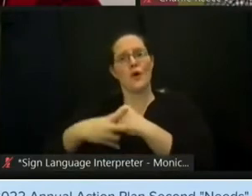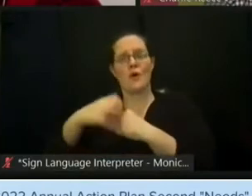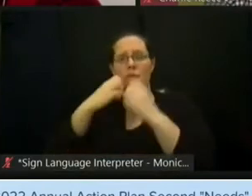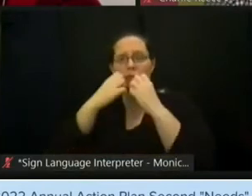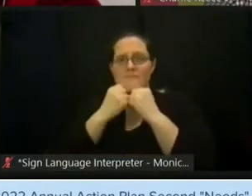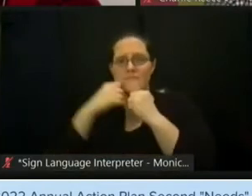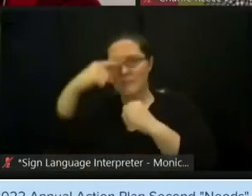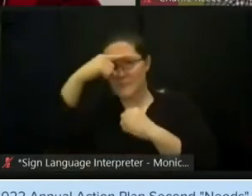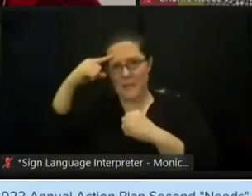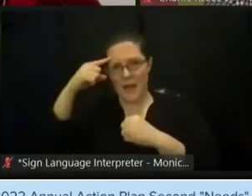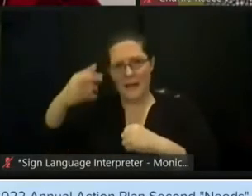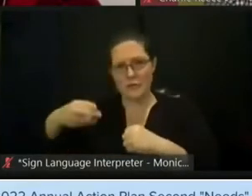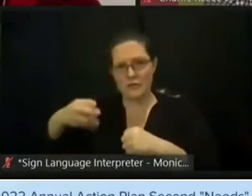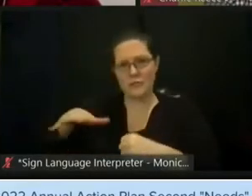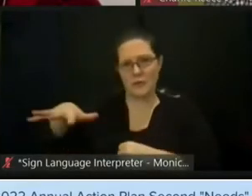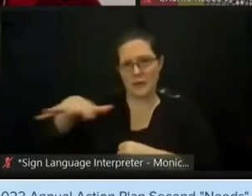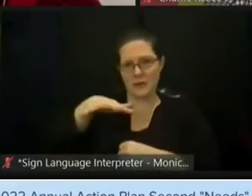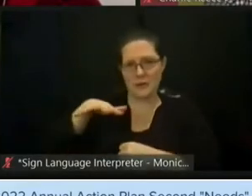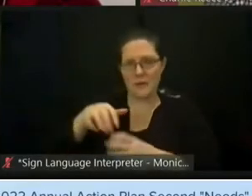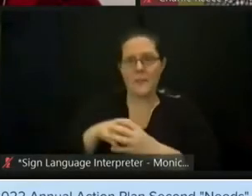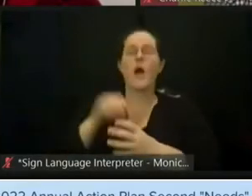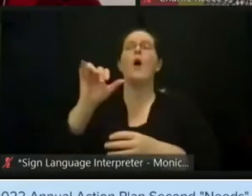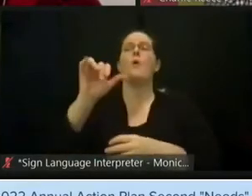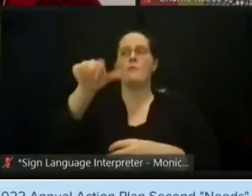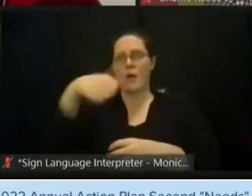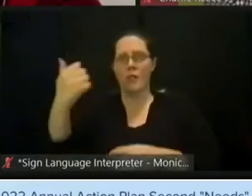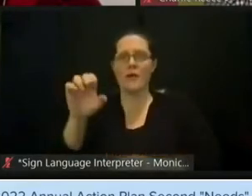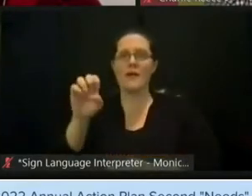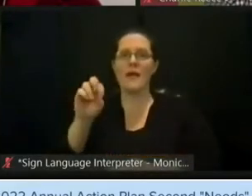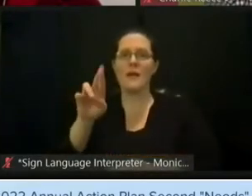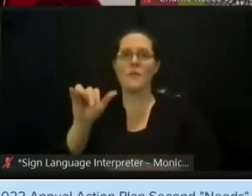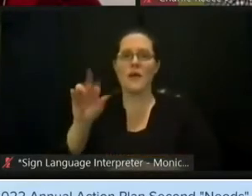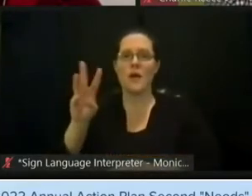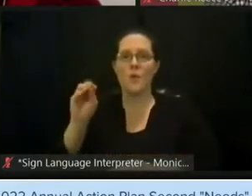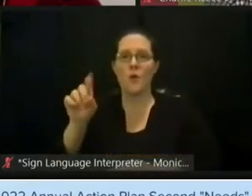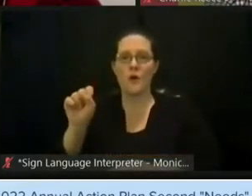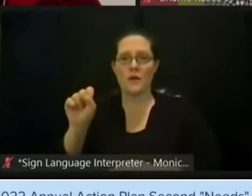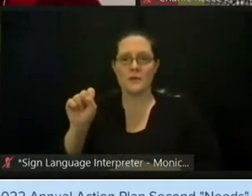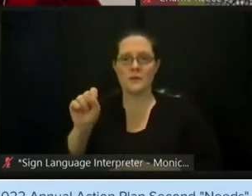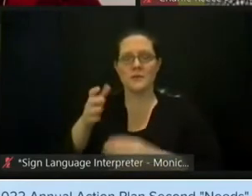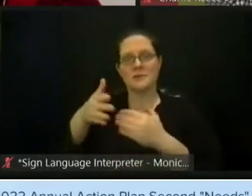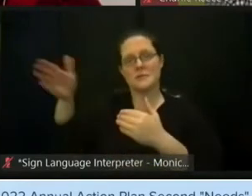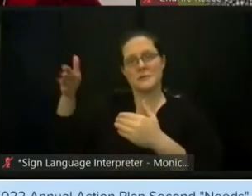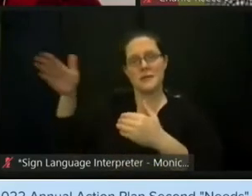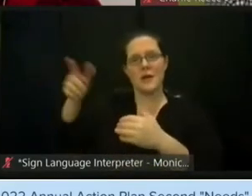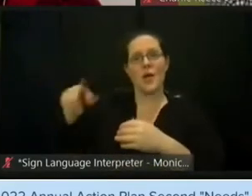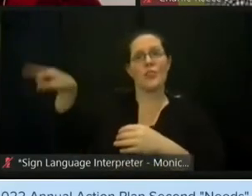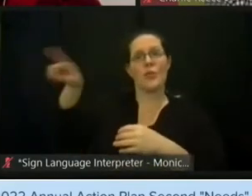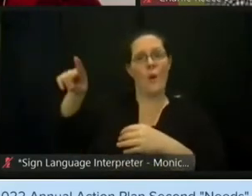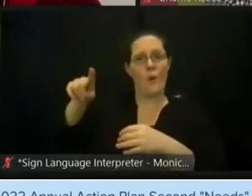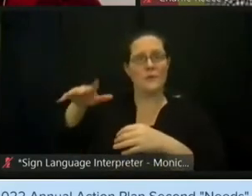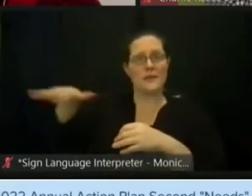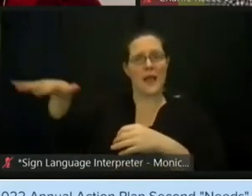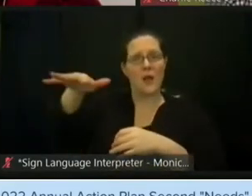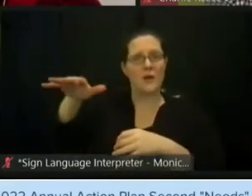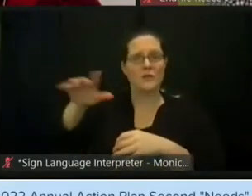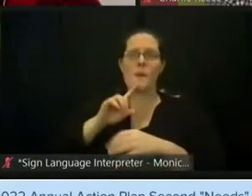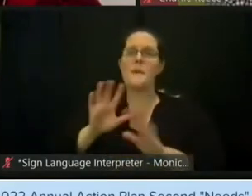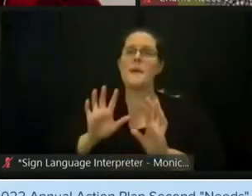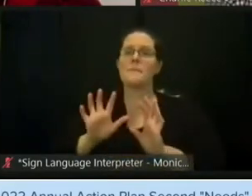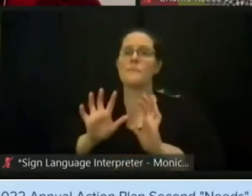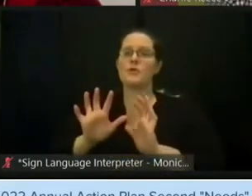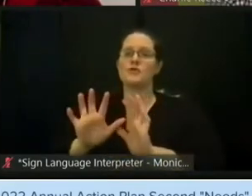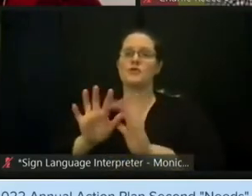And Emery Woods, even our upper end neighborhoods are being pressured